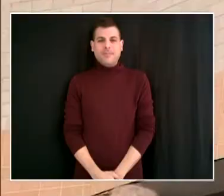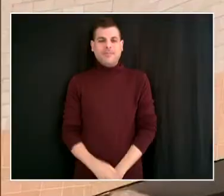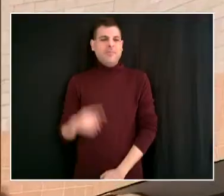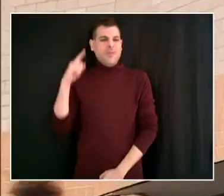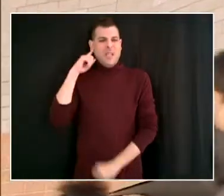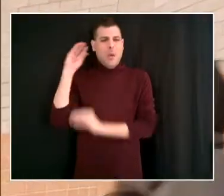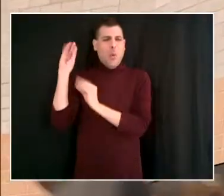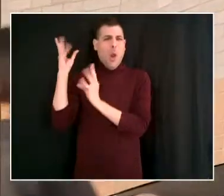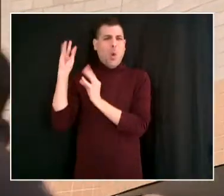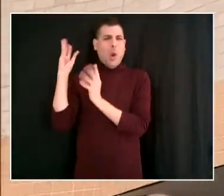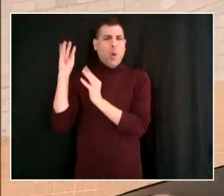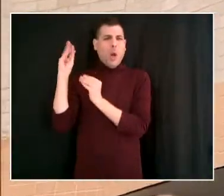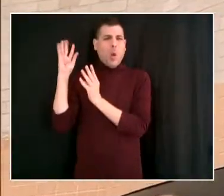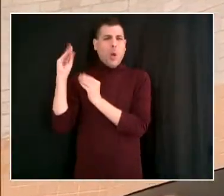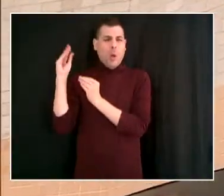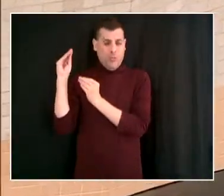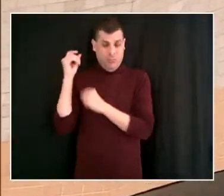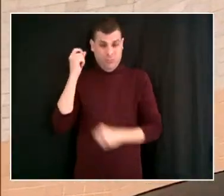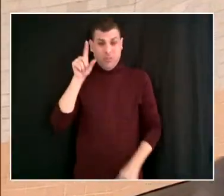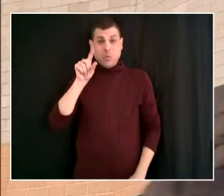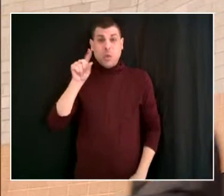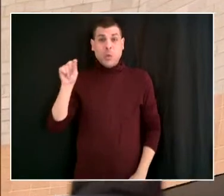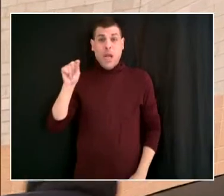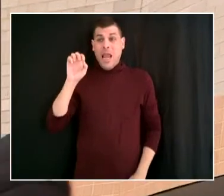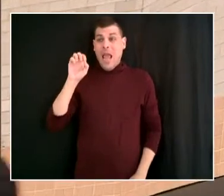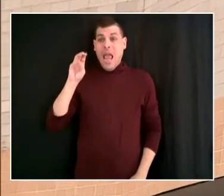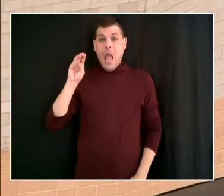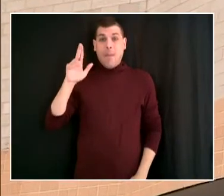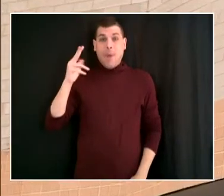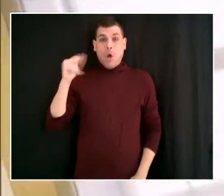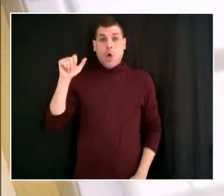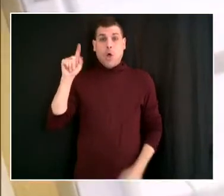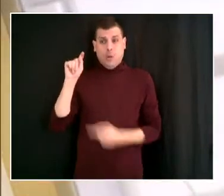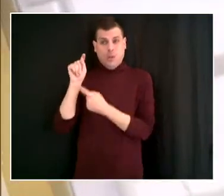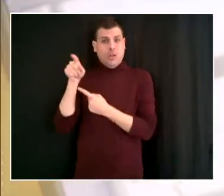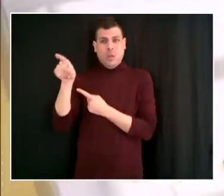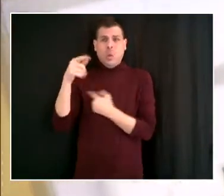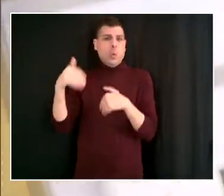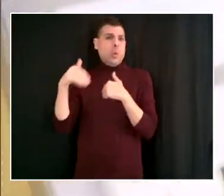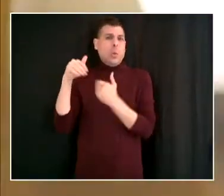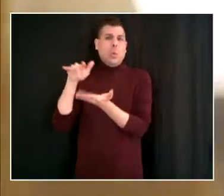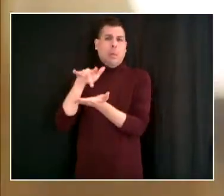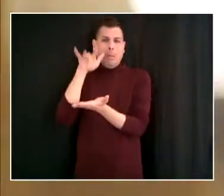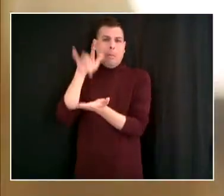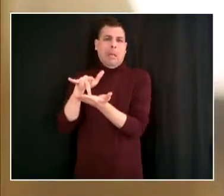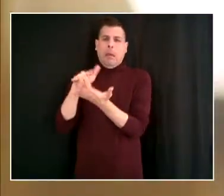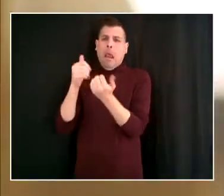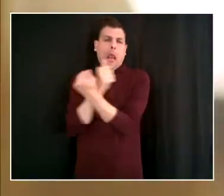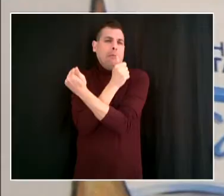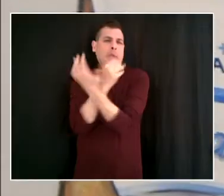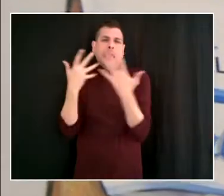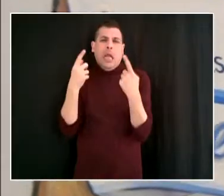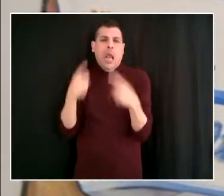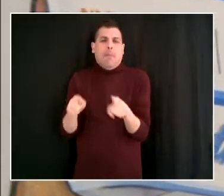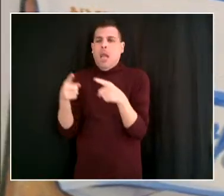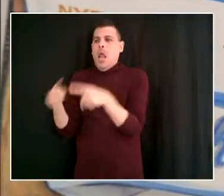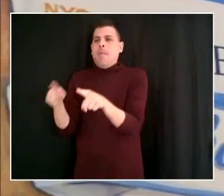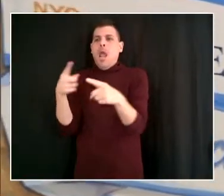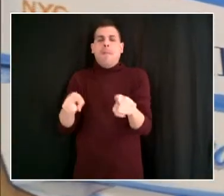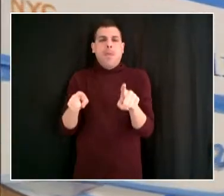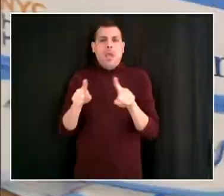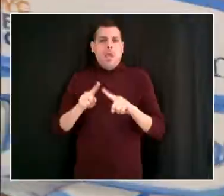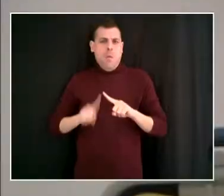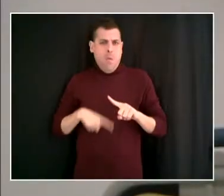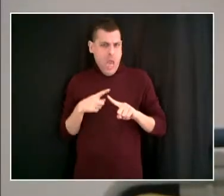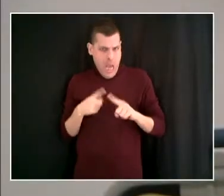In 2020, Elmhurst particularly was the epicenter of the epicenter during the pandemic. We saved so many lives